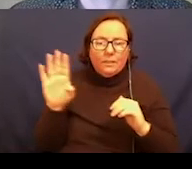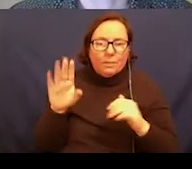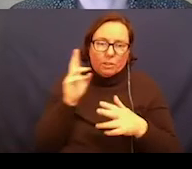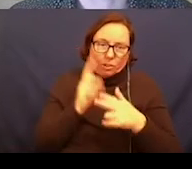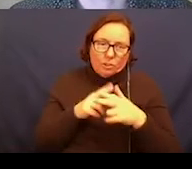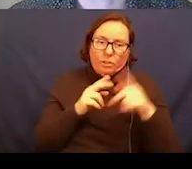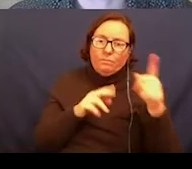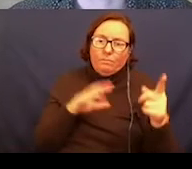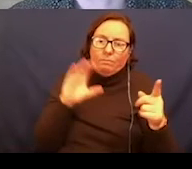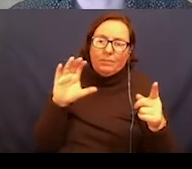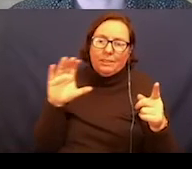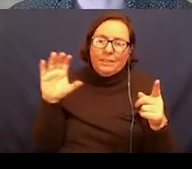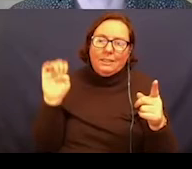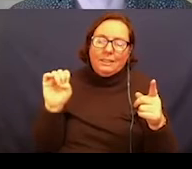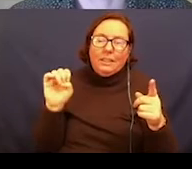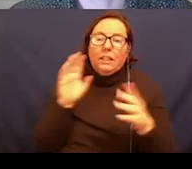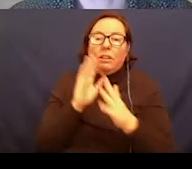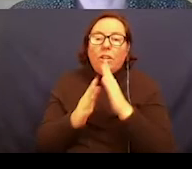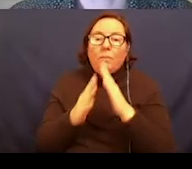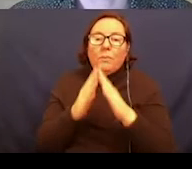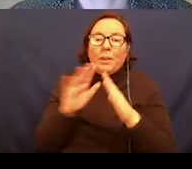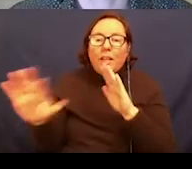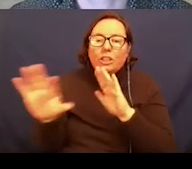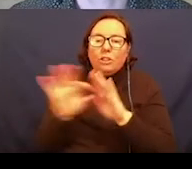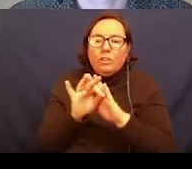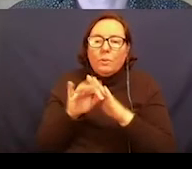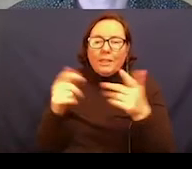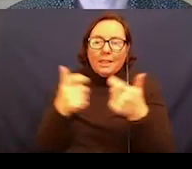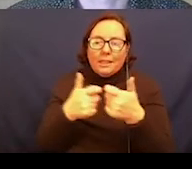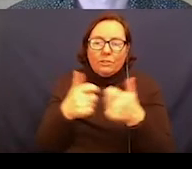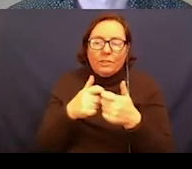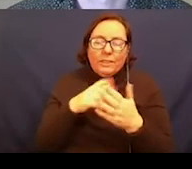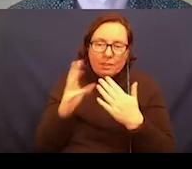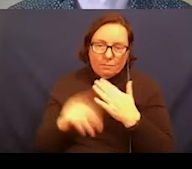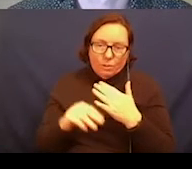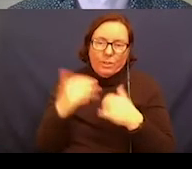And that is the Community Choice Electricity Program, shown in yellow.